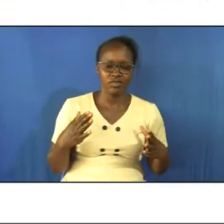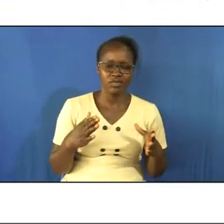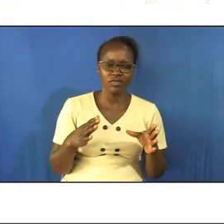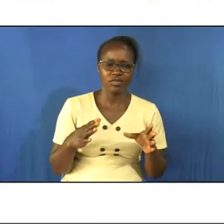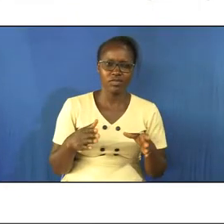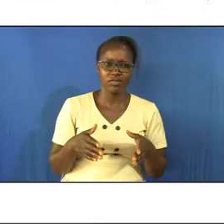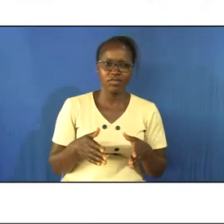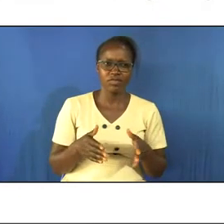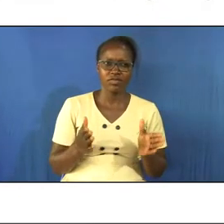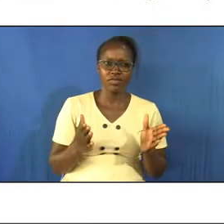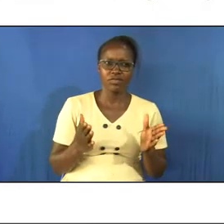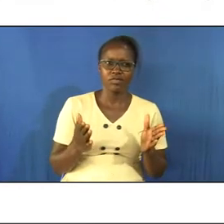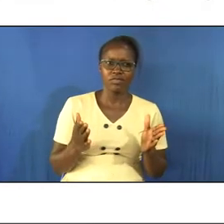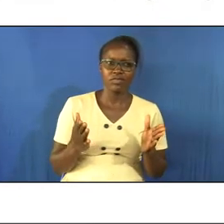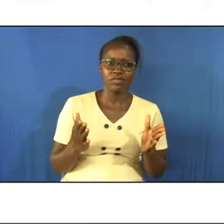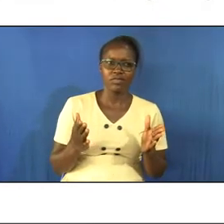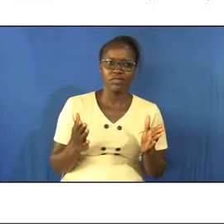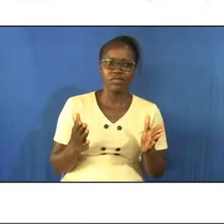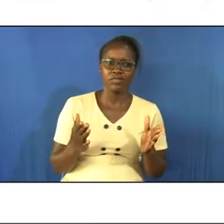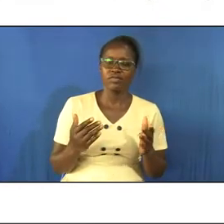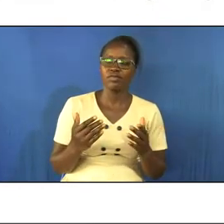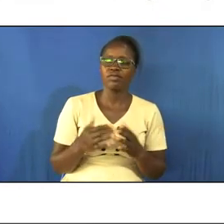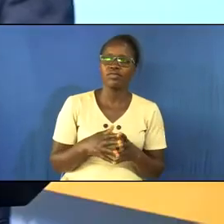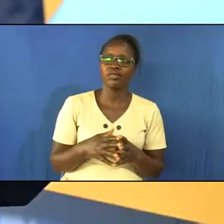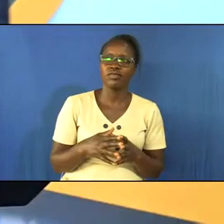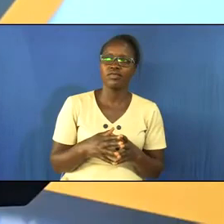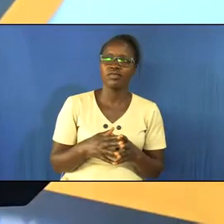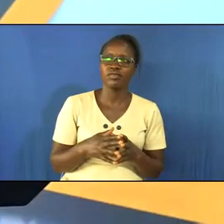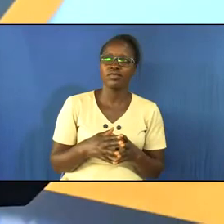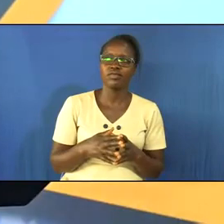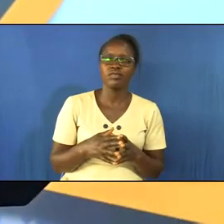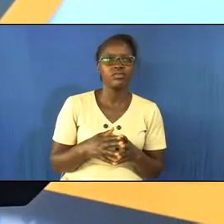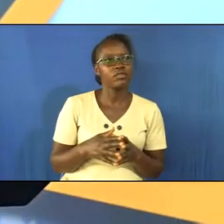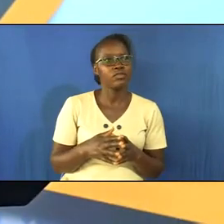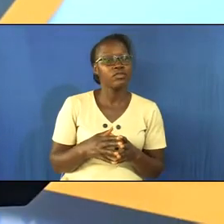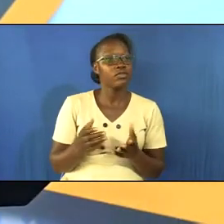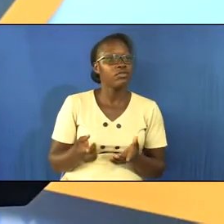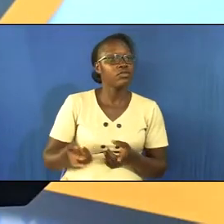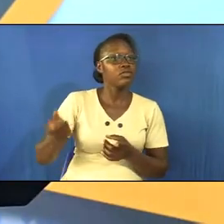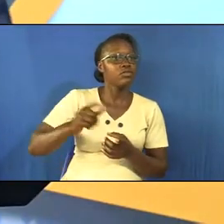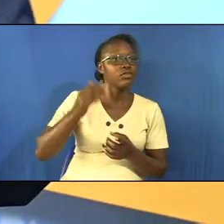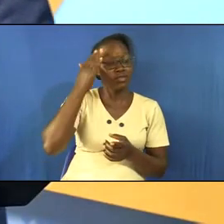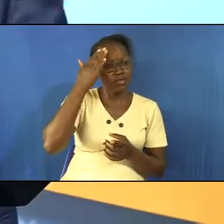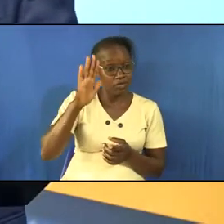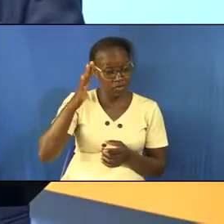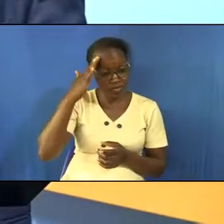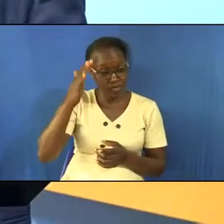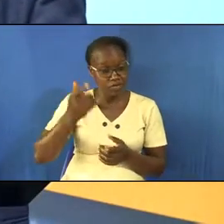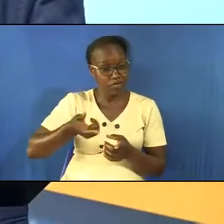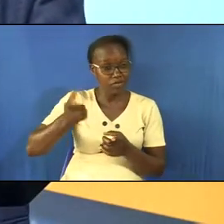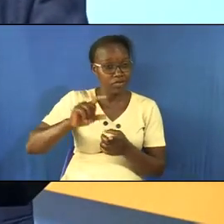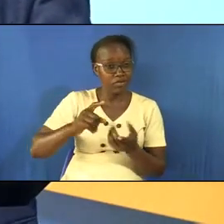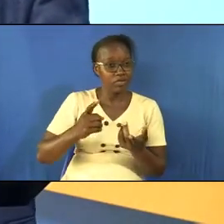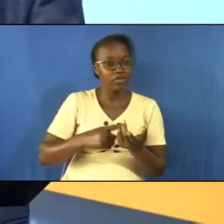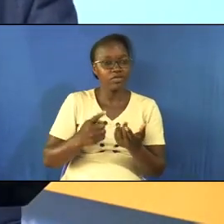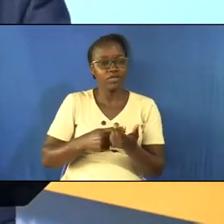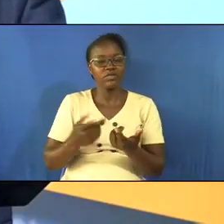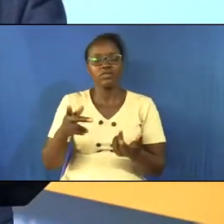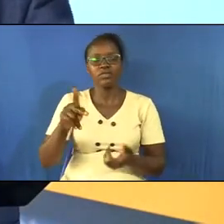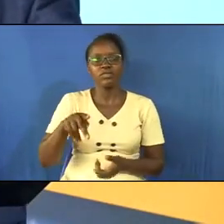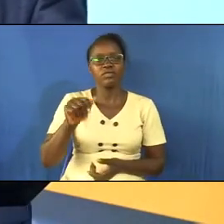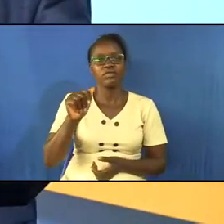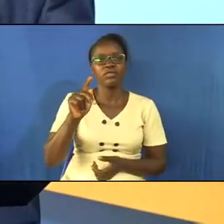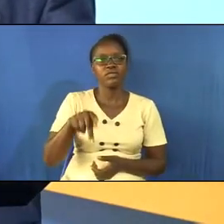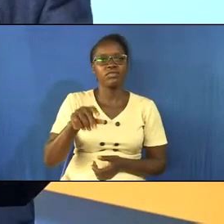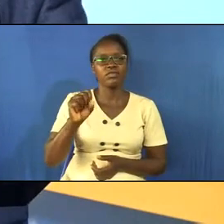way in preventing cervical cancer deaths. So the thing is, we want to increase awareness and increase the number of women undergoing pap smears so that we